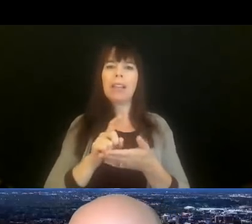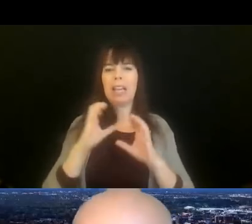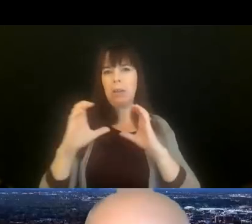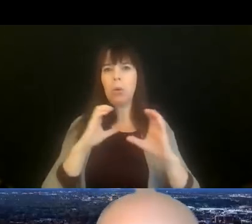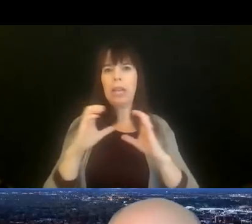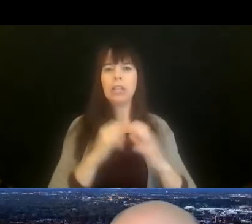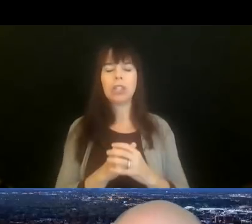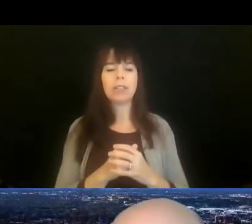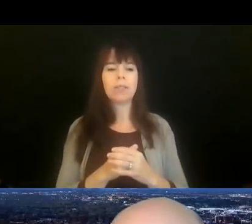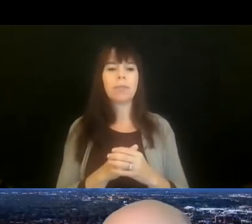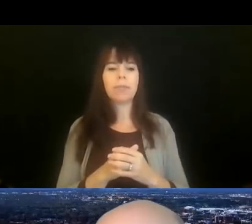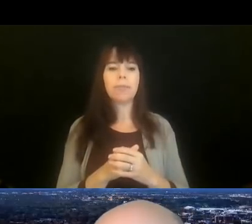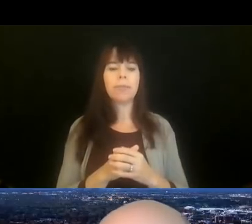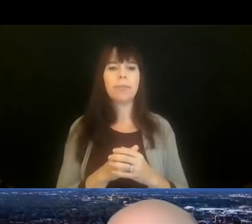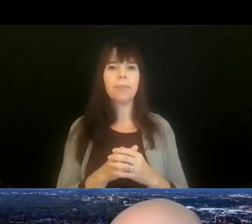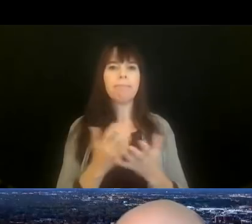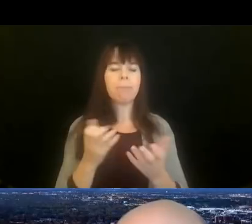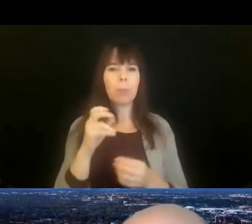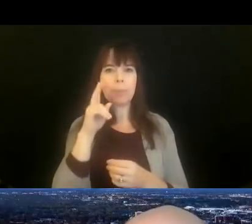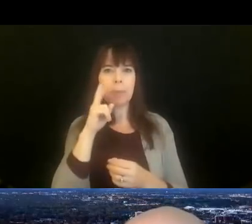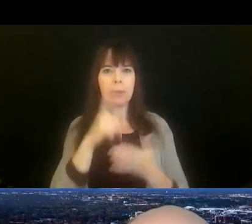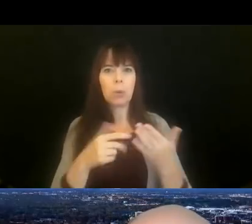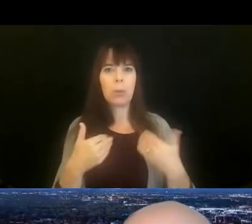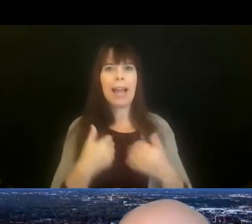communications. So let's see here,